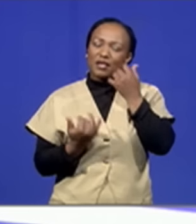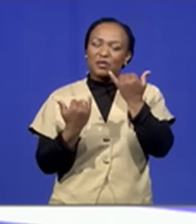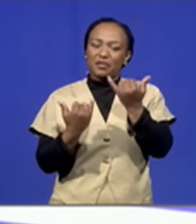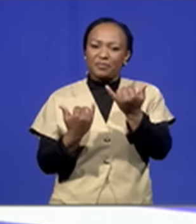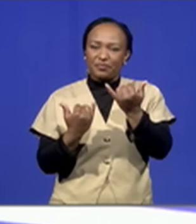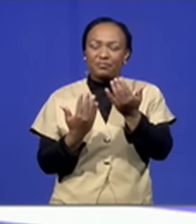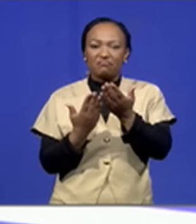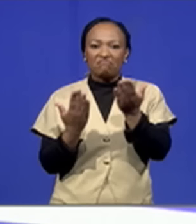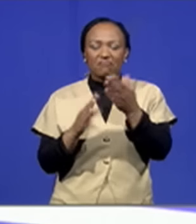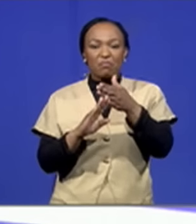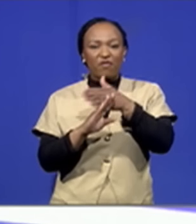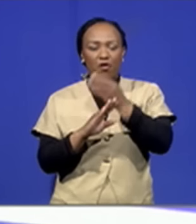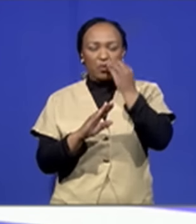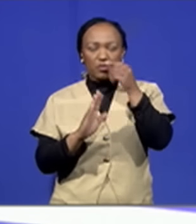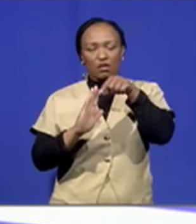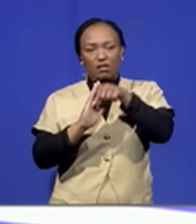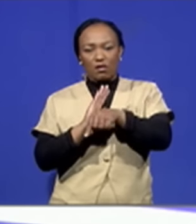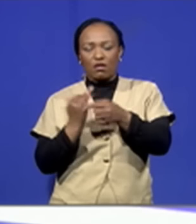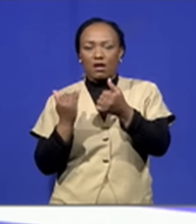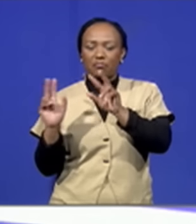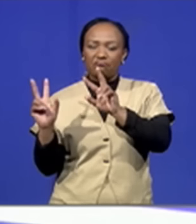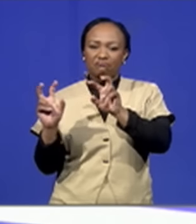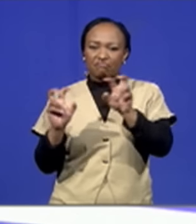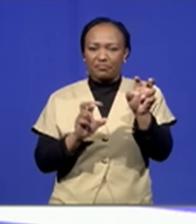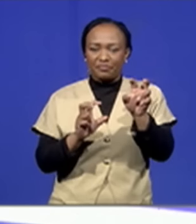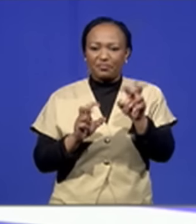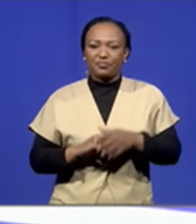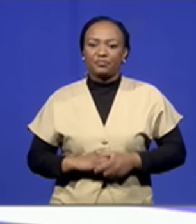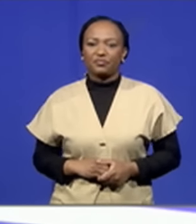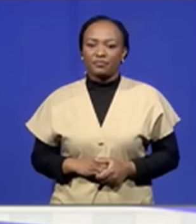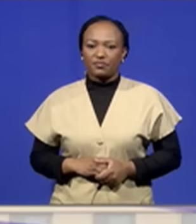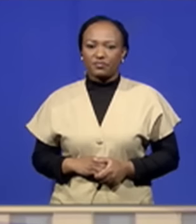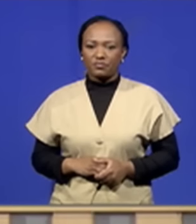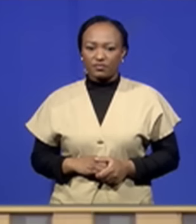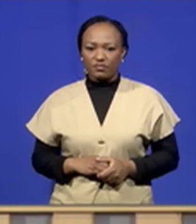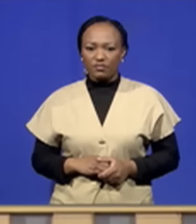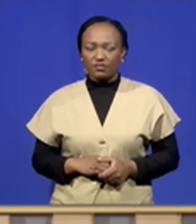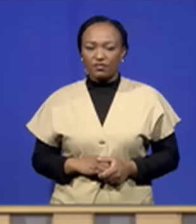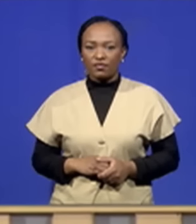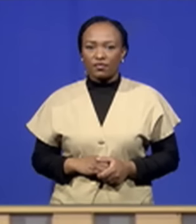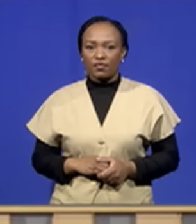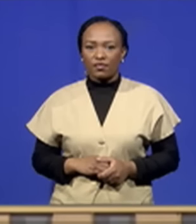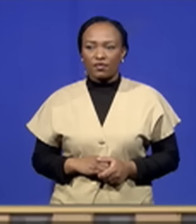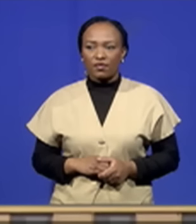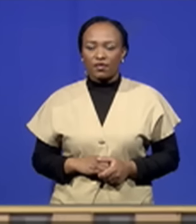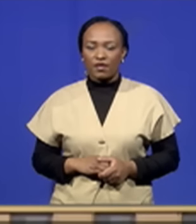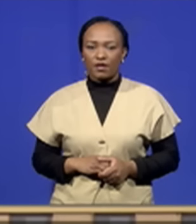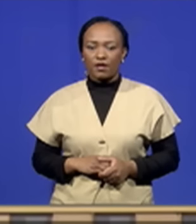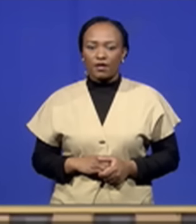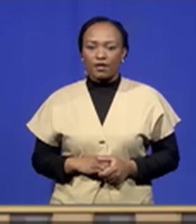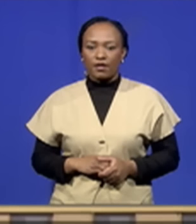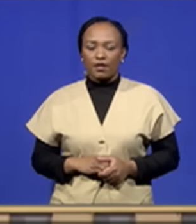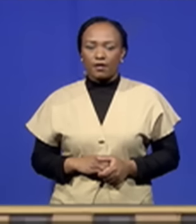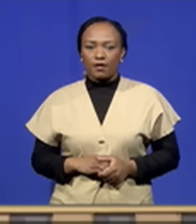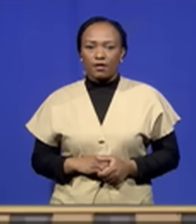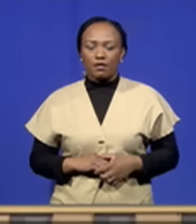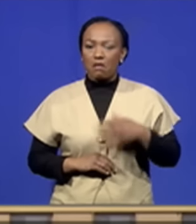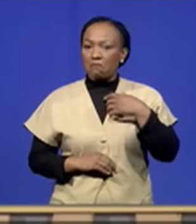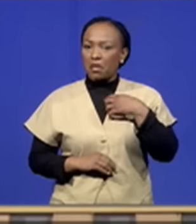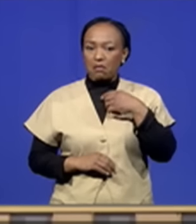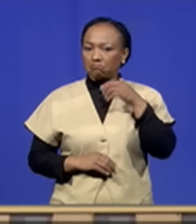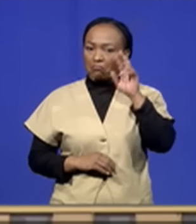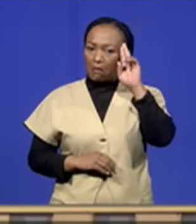Setswana. A re iketle mmogo ka tshedimosetso. I can honestly not recall asking them